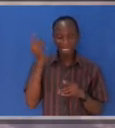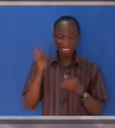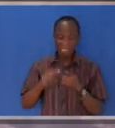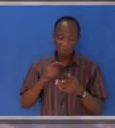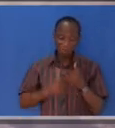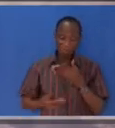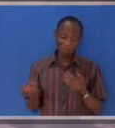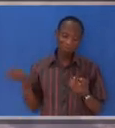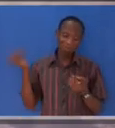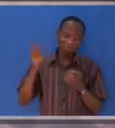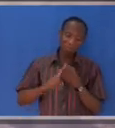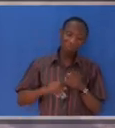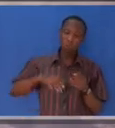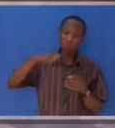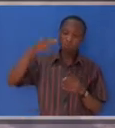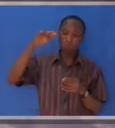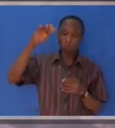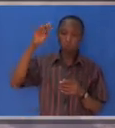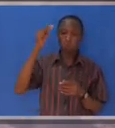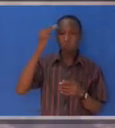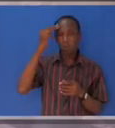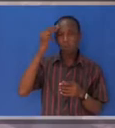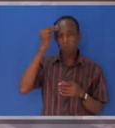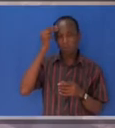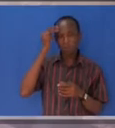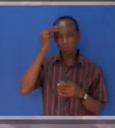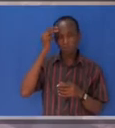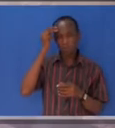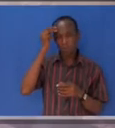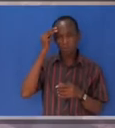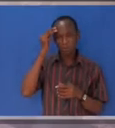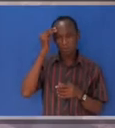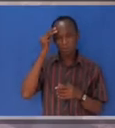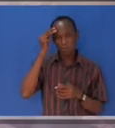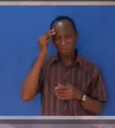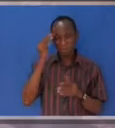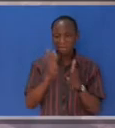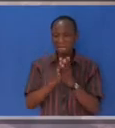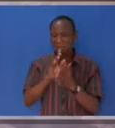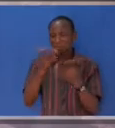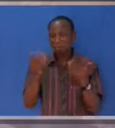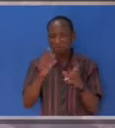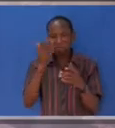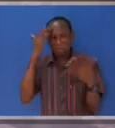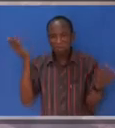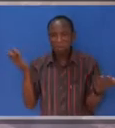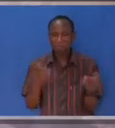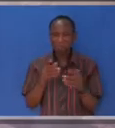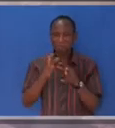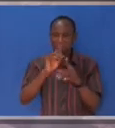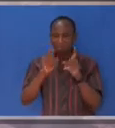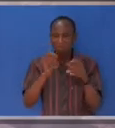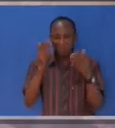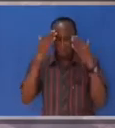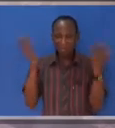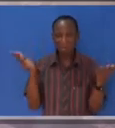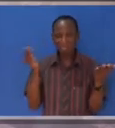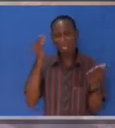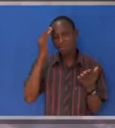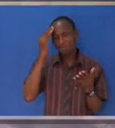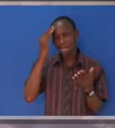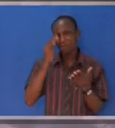a so nyini san a ote ase ni nyina no ono obi se na asem kura onim asem a wo ka